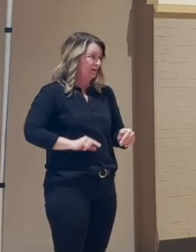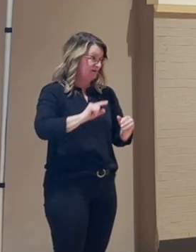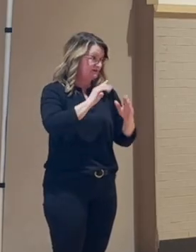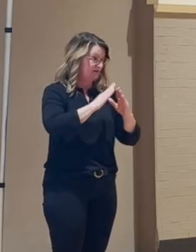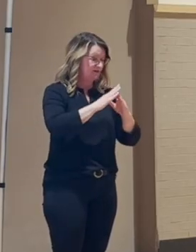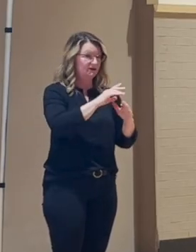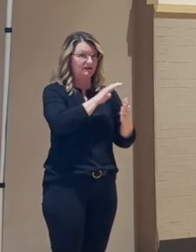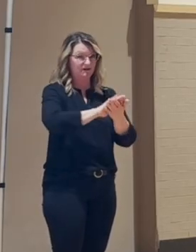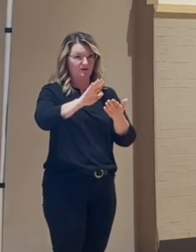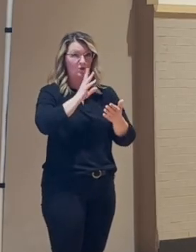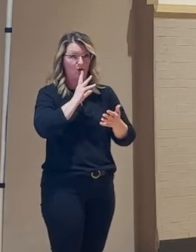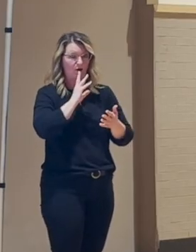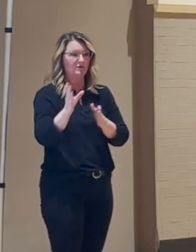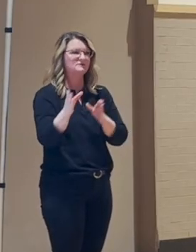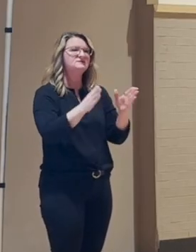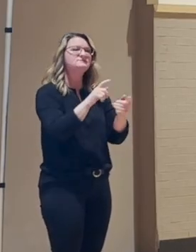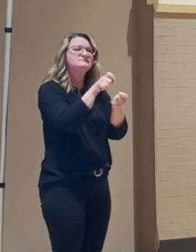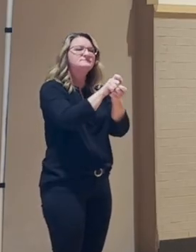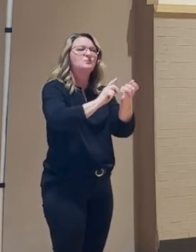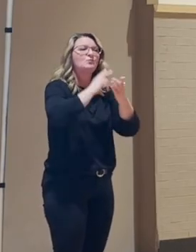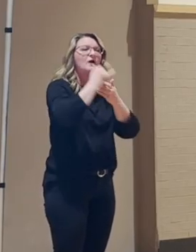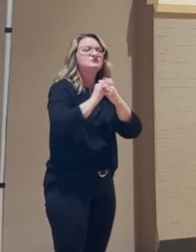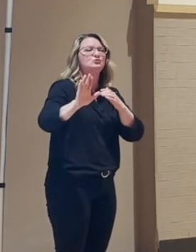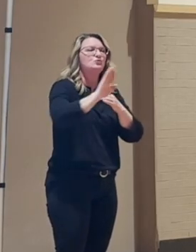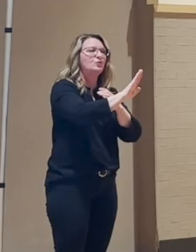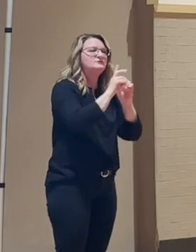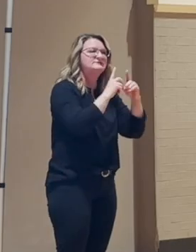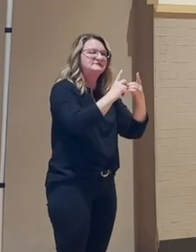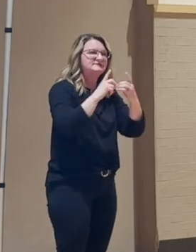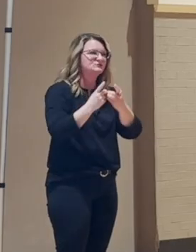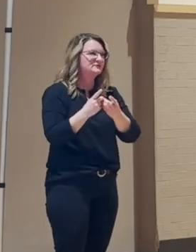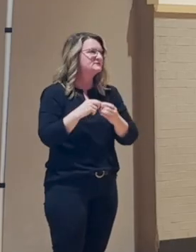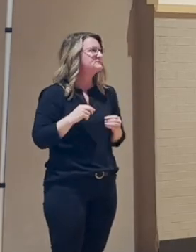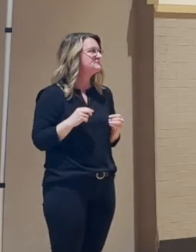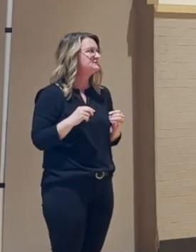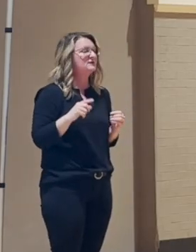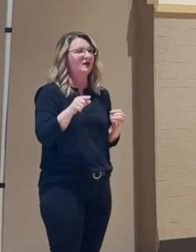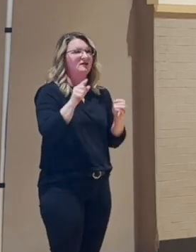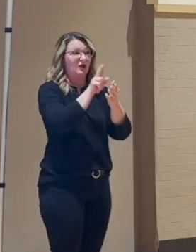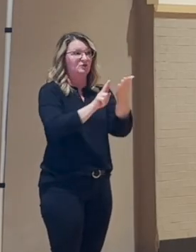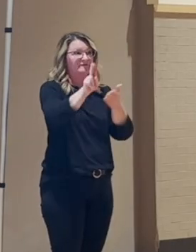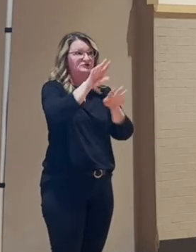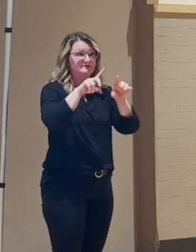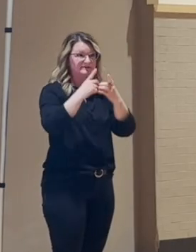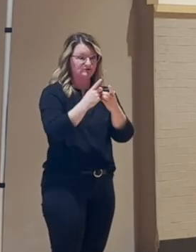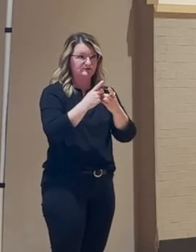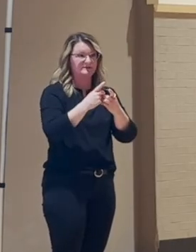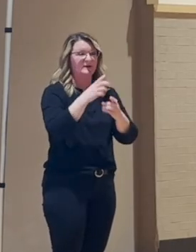program, specific projects within your district, within the University District,